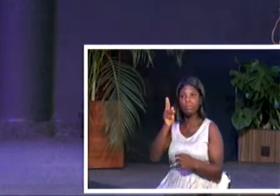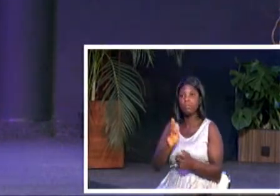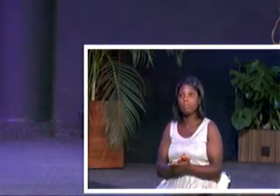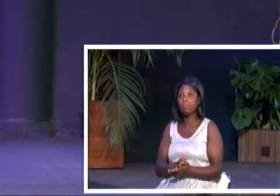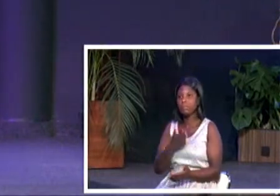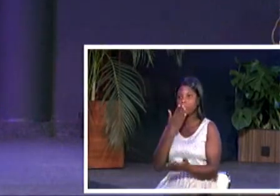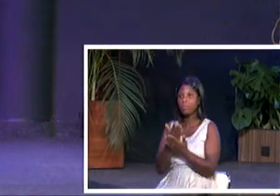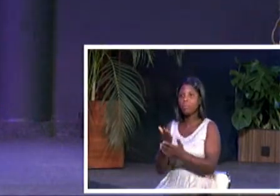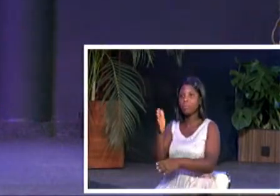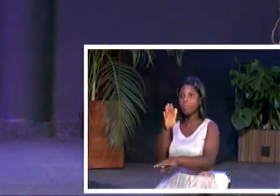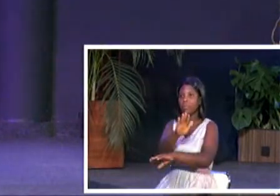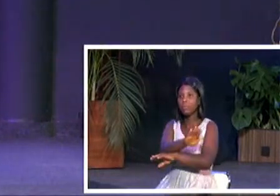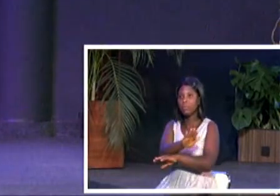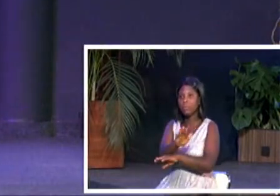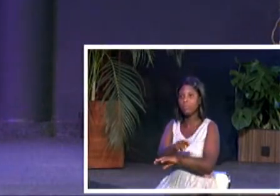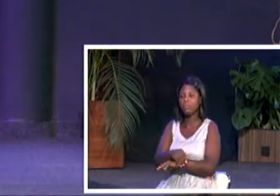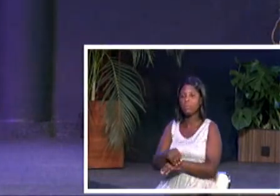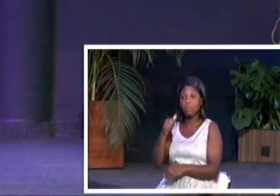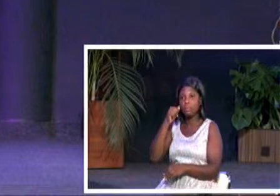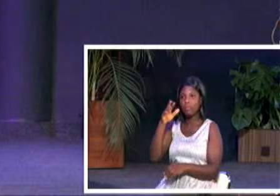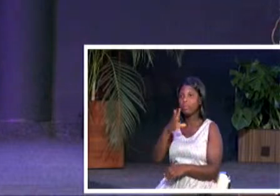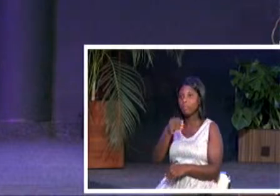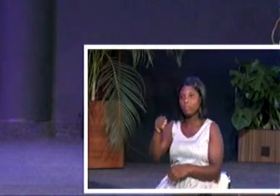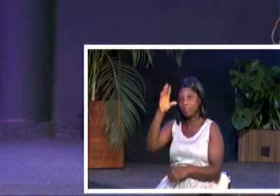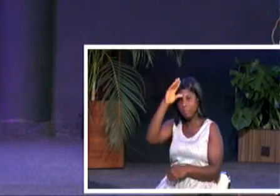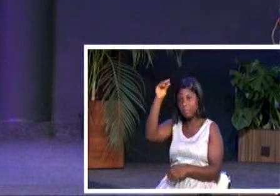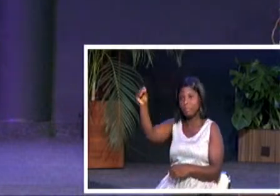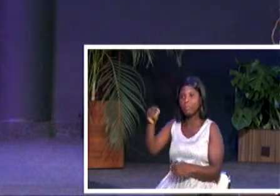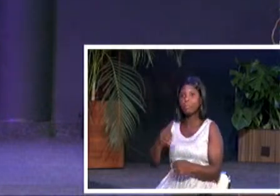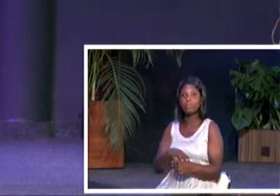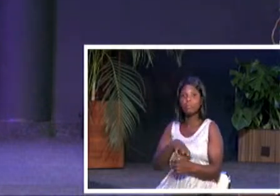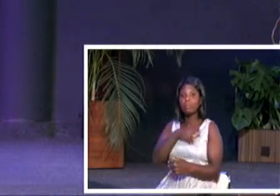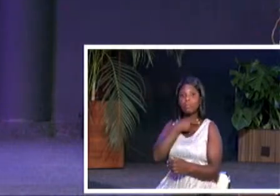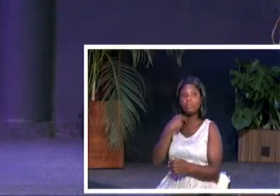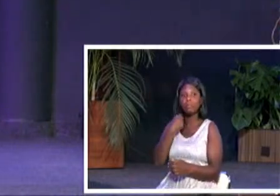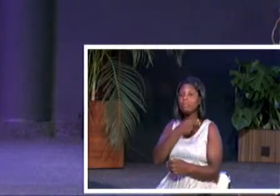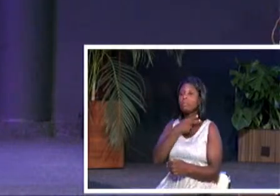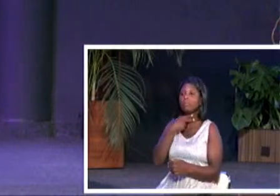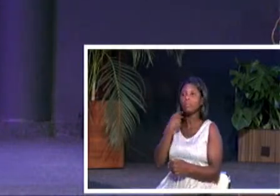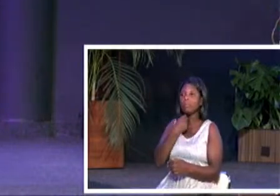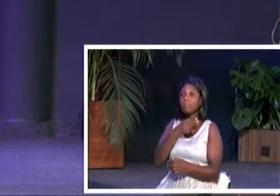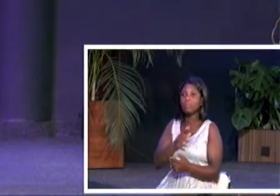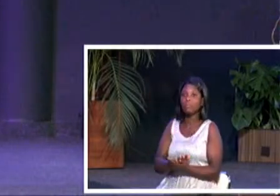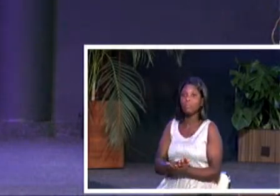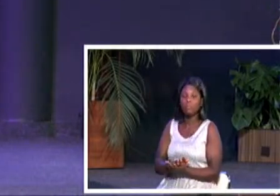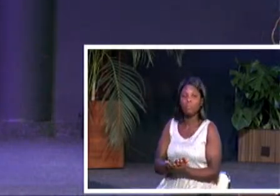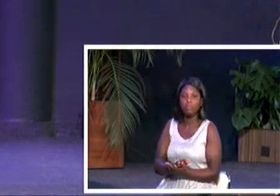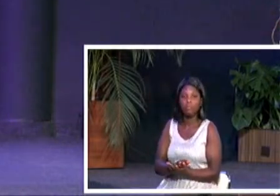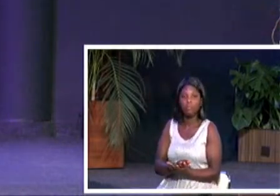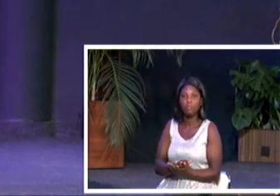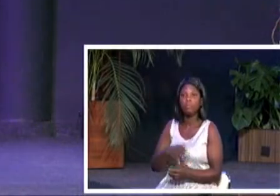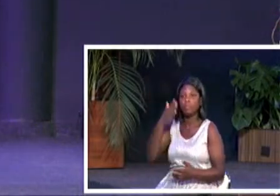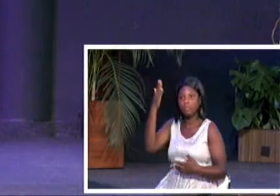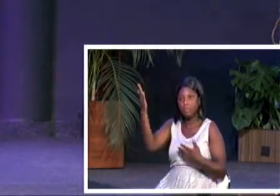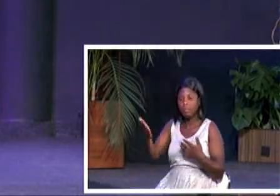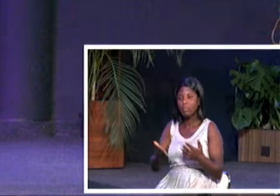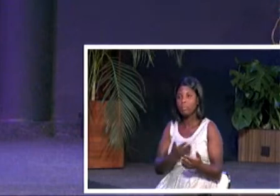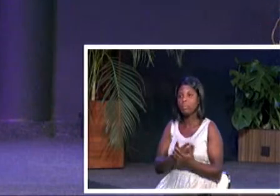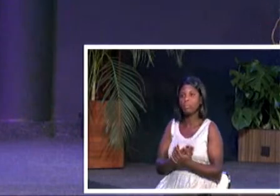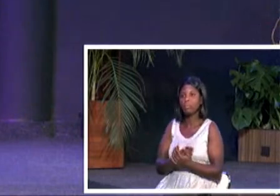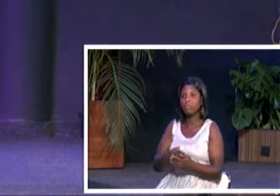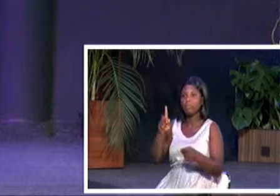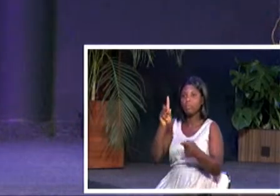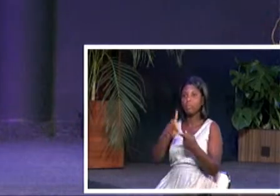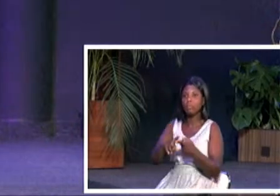and gentlemen. On behalf of Pastor Albert and Lady Comfort Okran, I warmly welcome you to